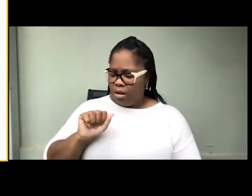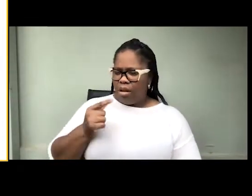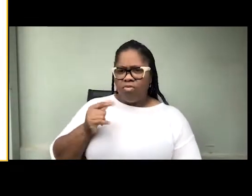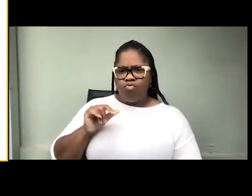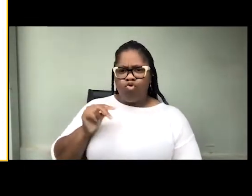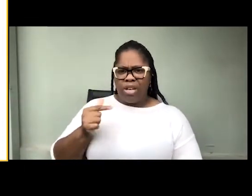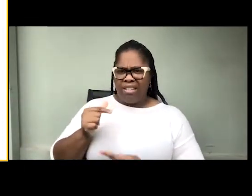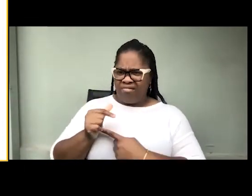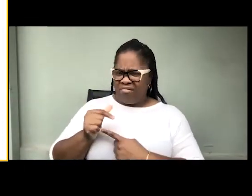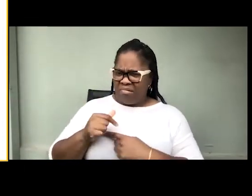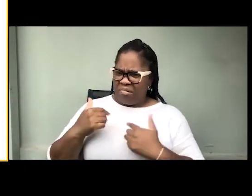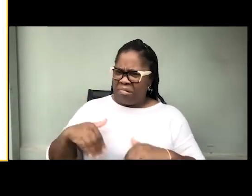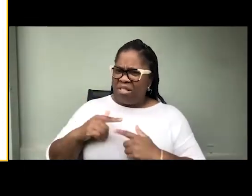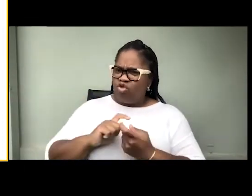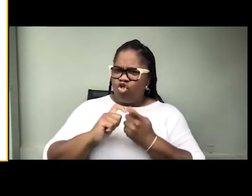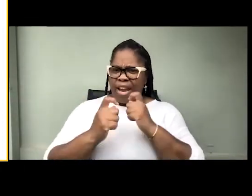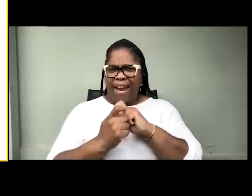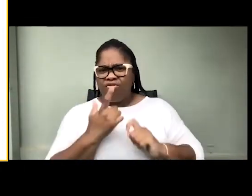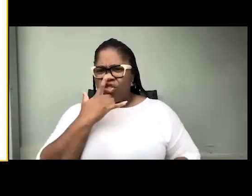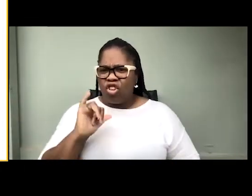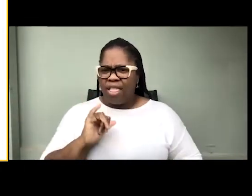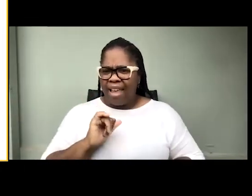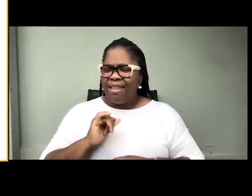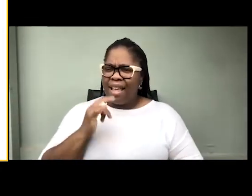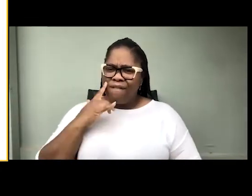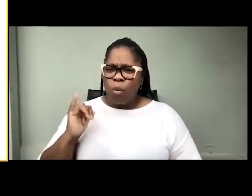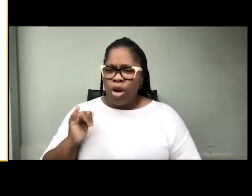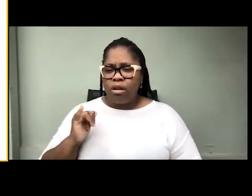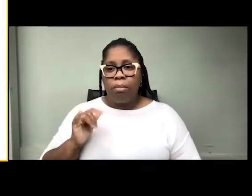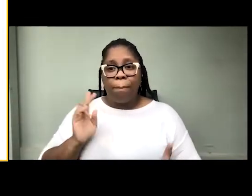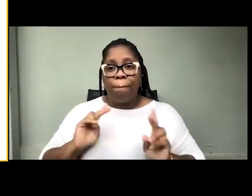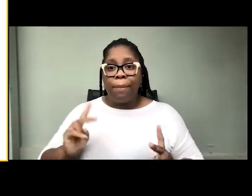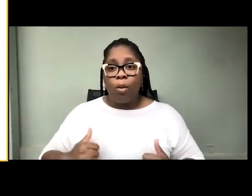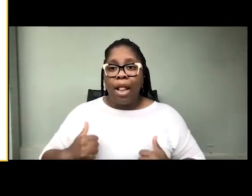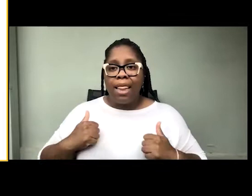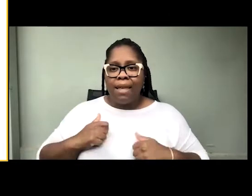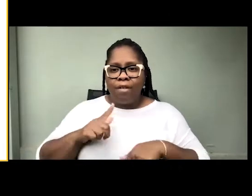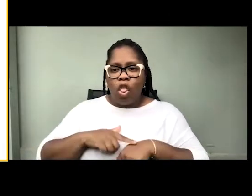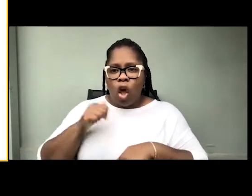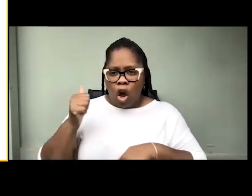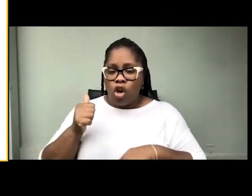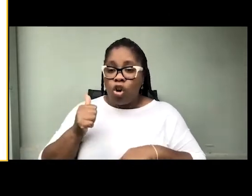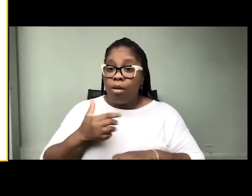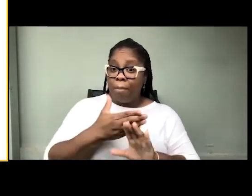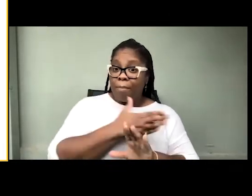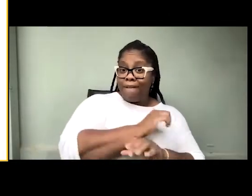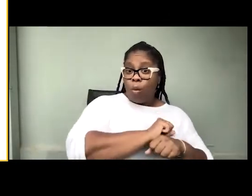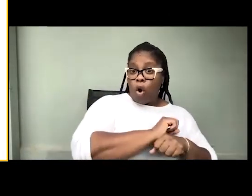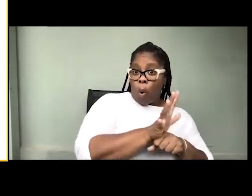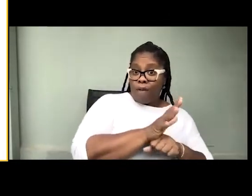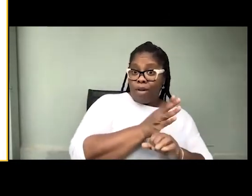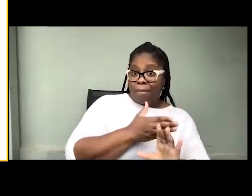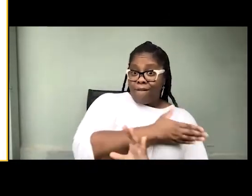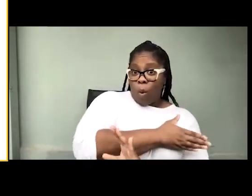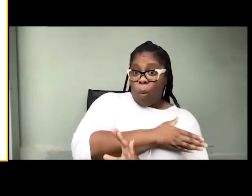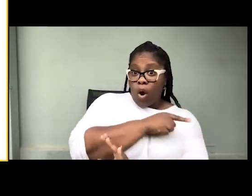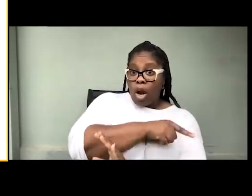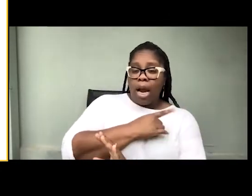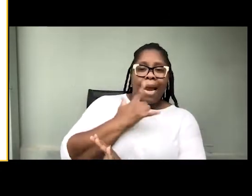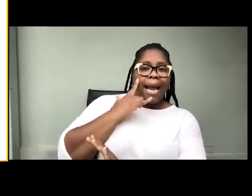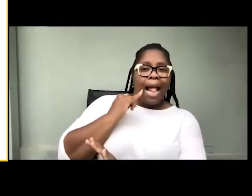People are living longer. And pre-COVID, California had the 2nd longest life expectancy in the country. It was at